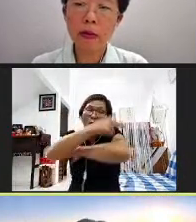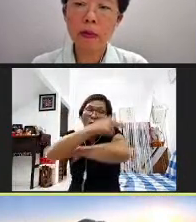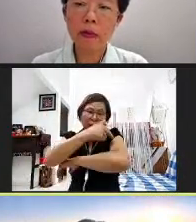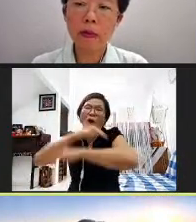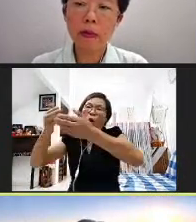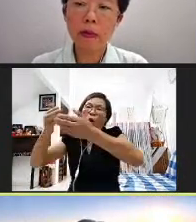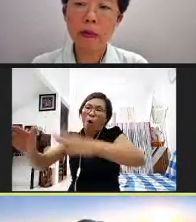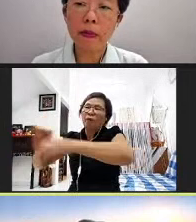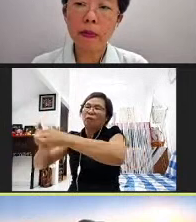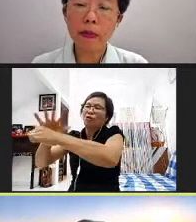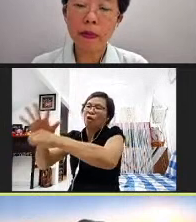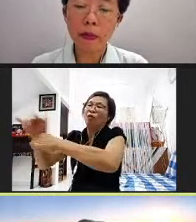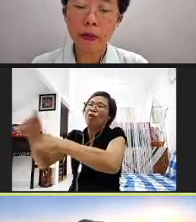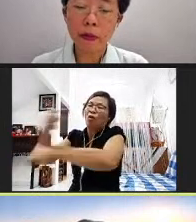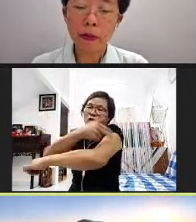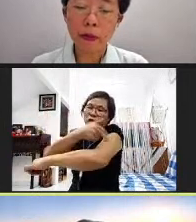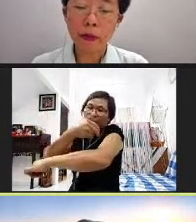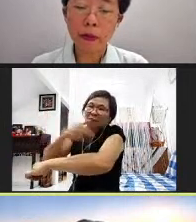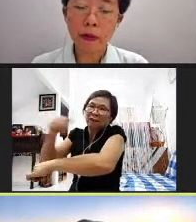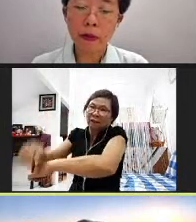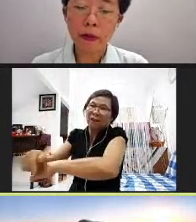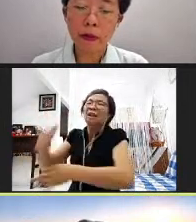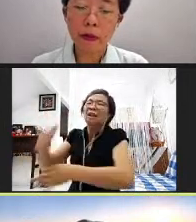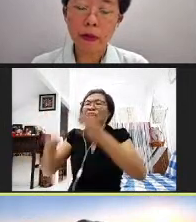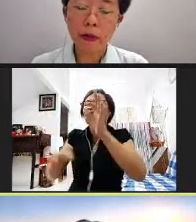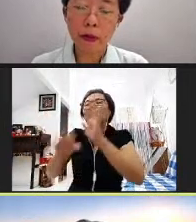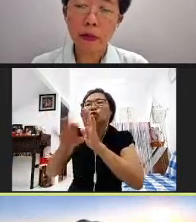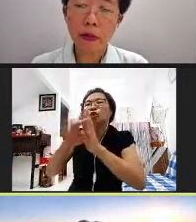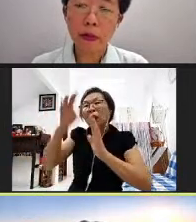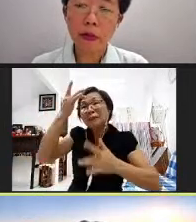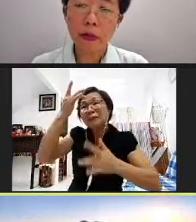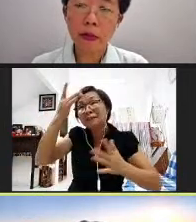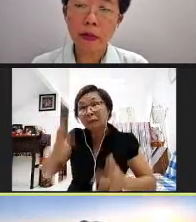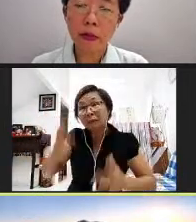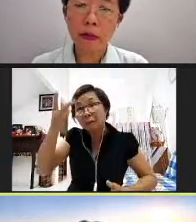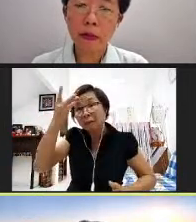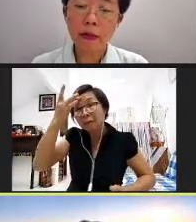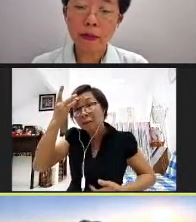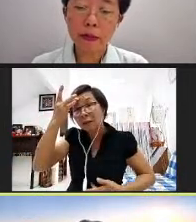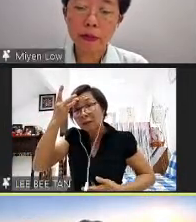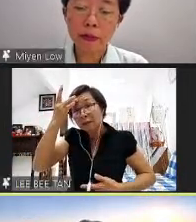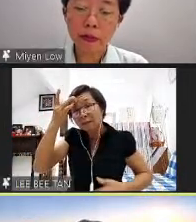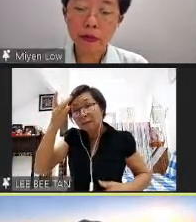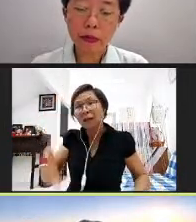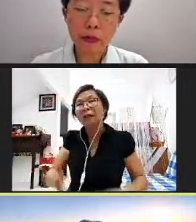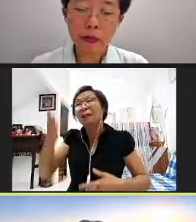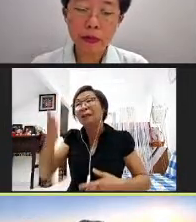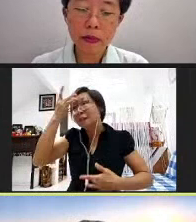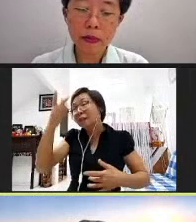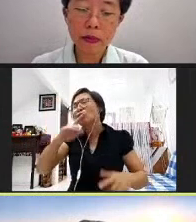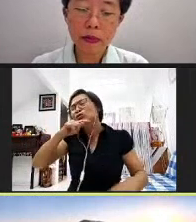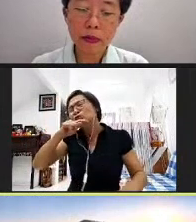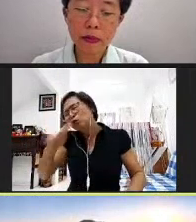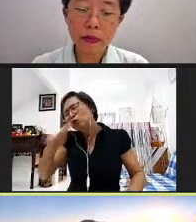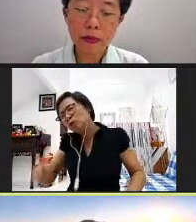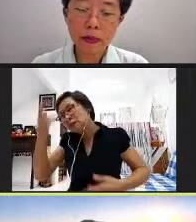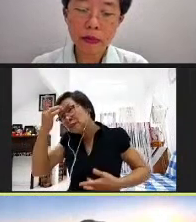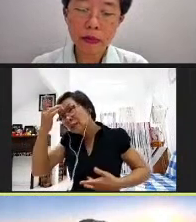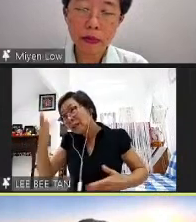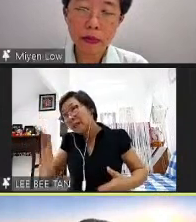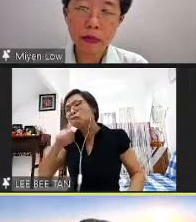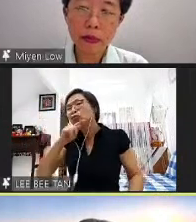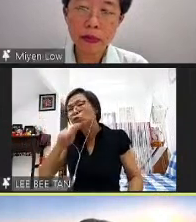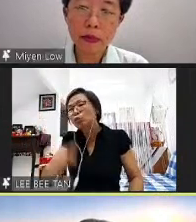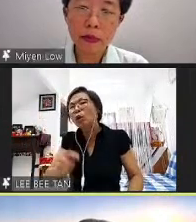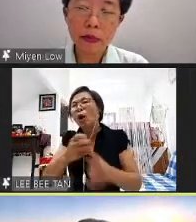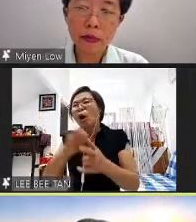hospital. So if a patients, especially elderly or those who are